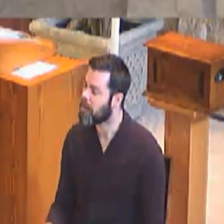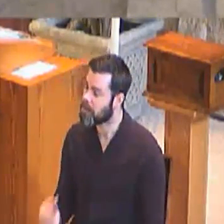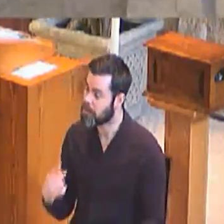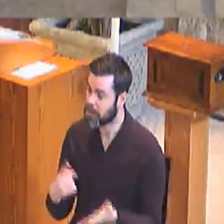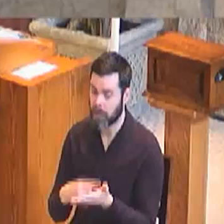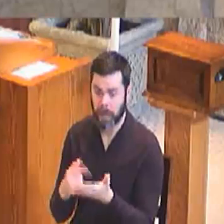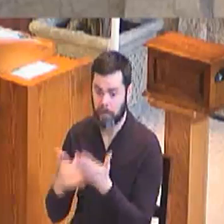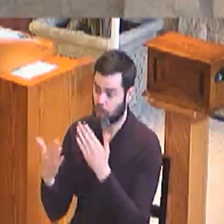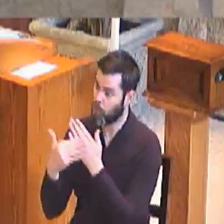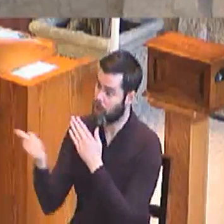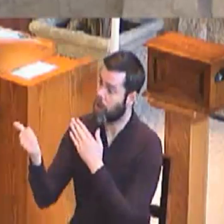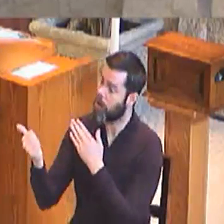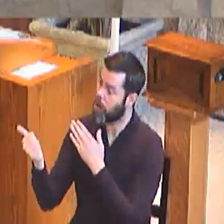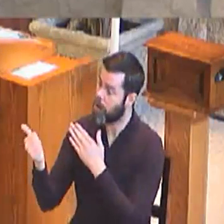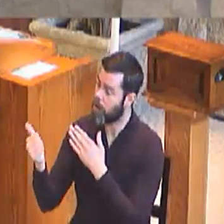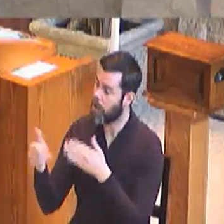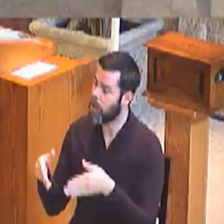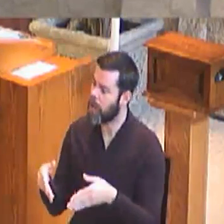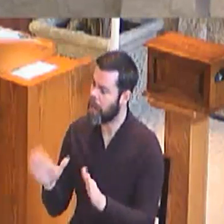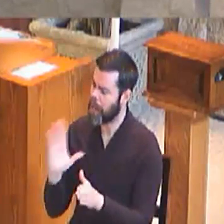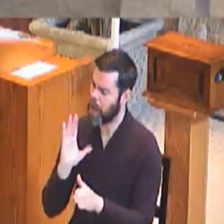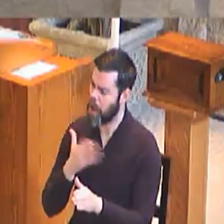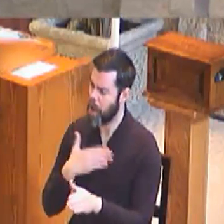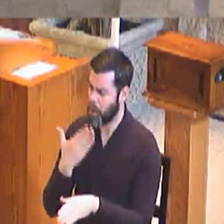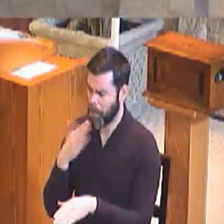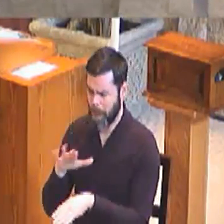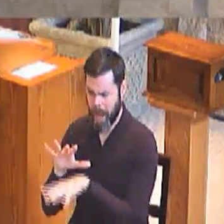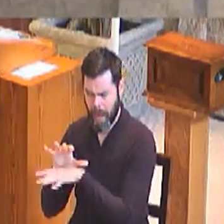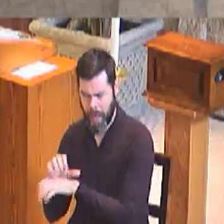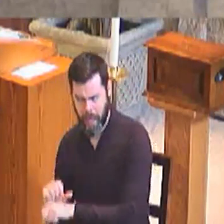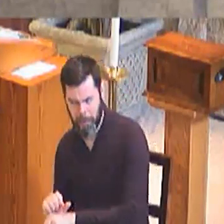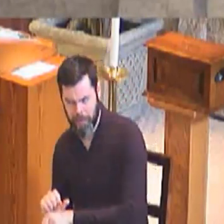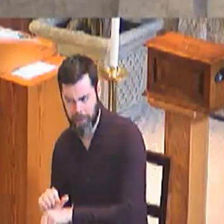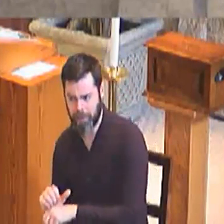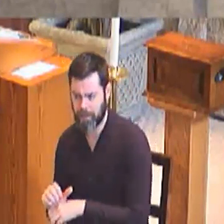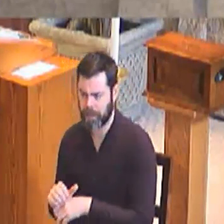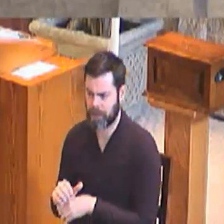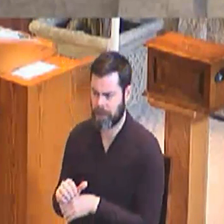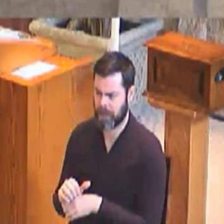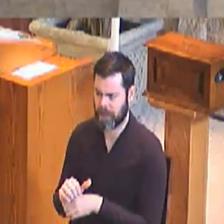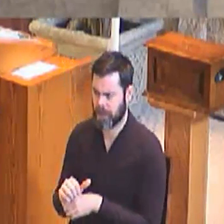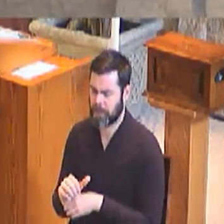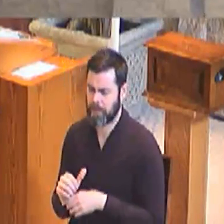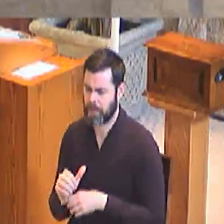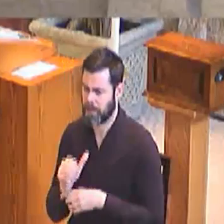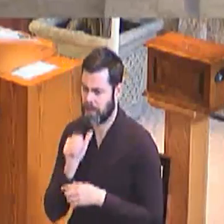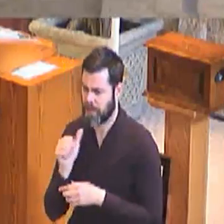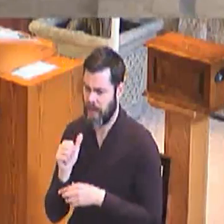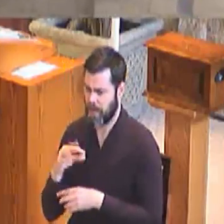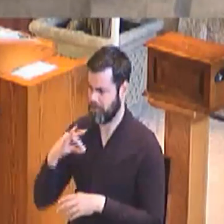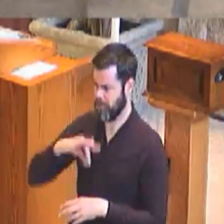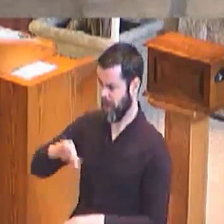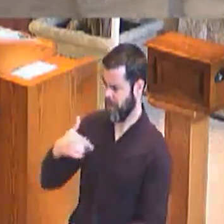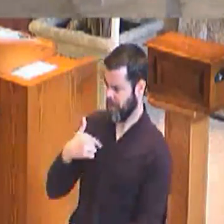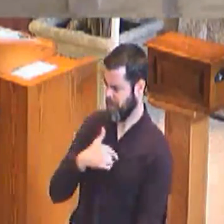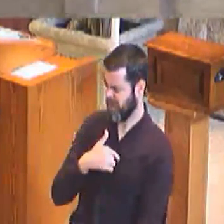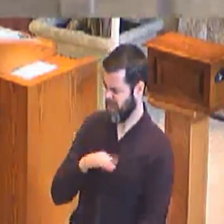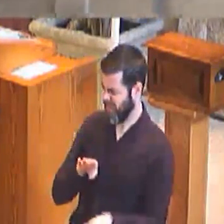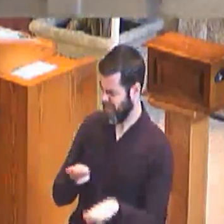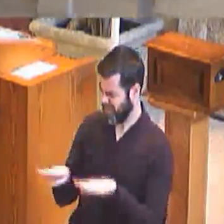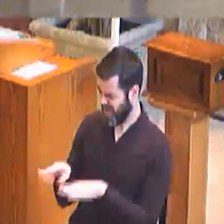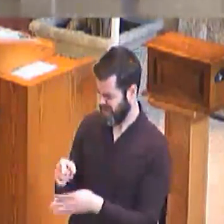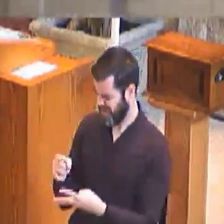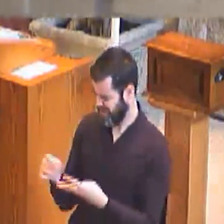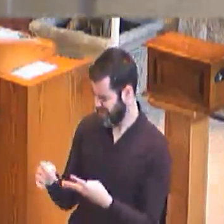allow those habits, those things that do not serve us well, those behaviors, we